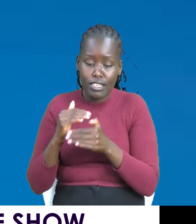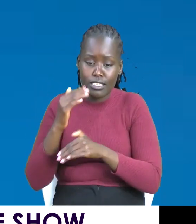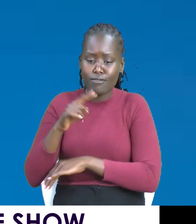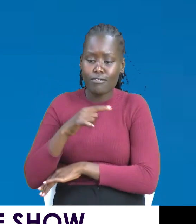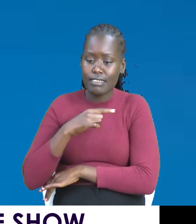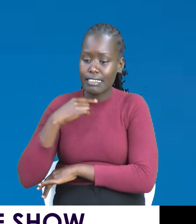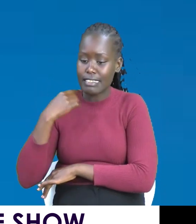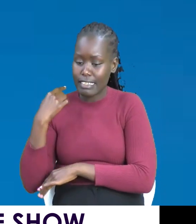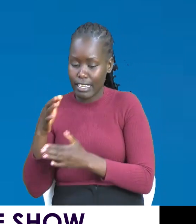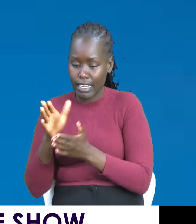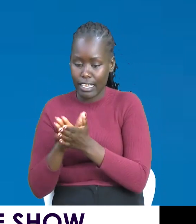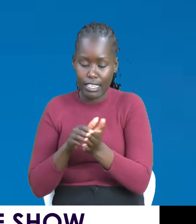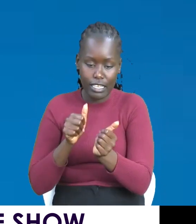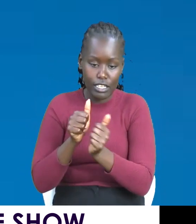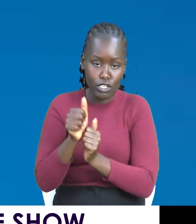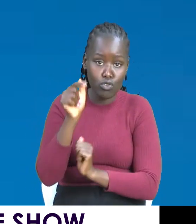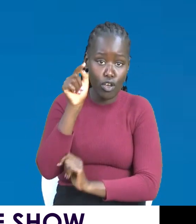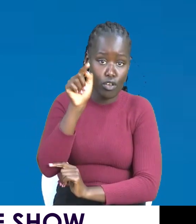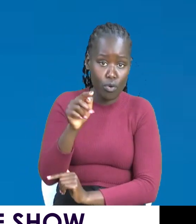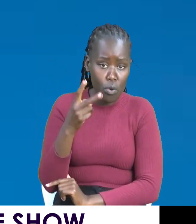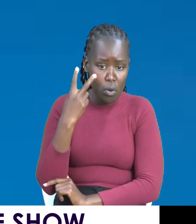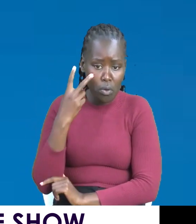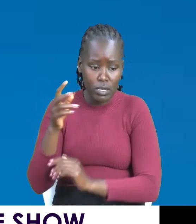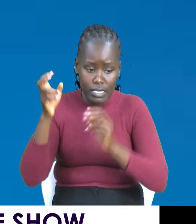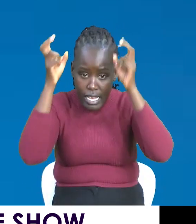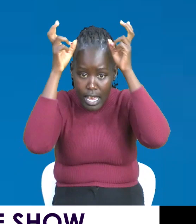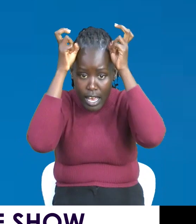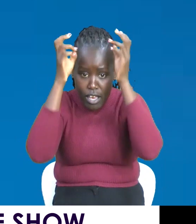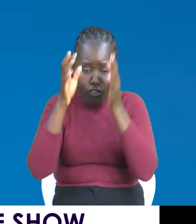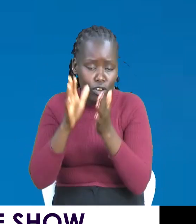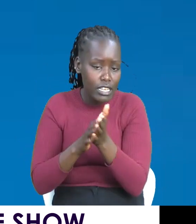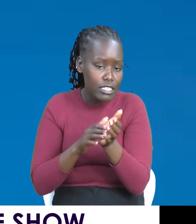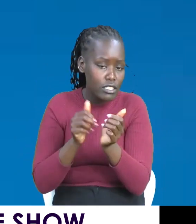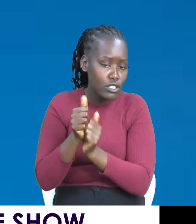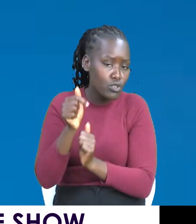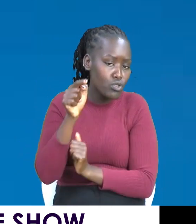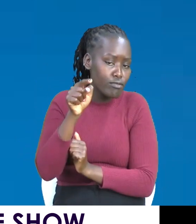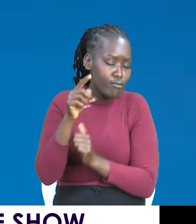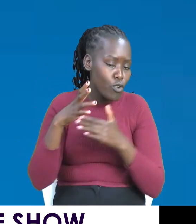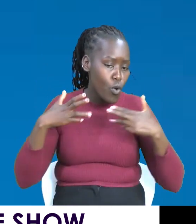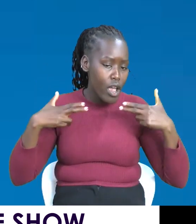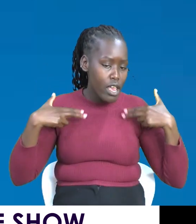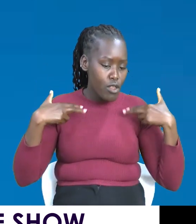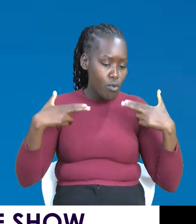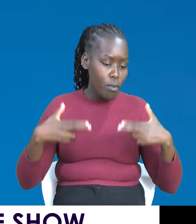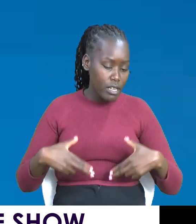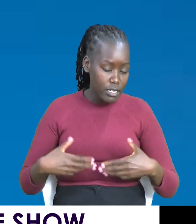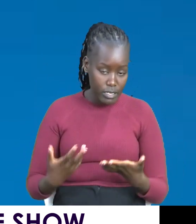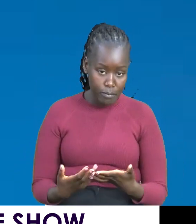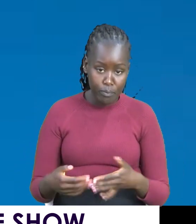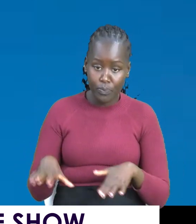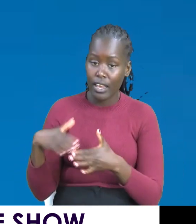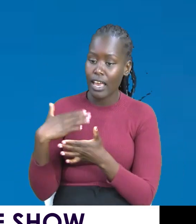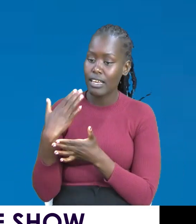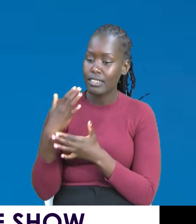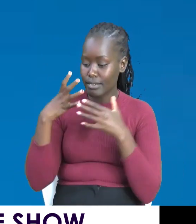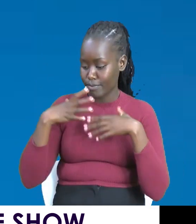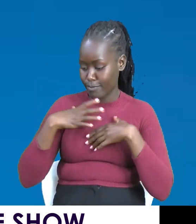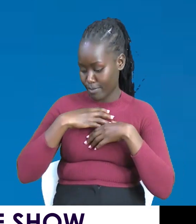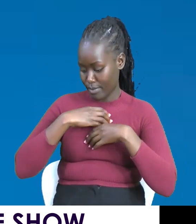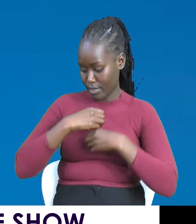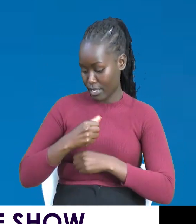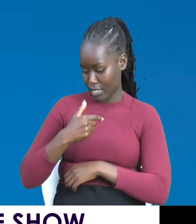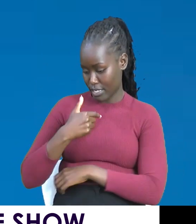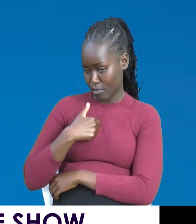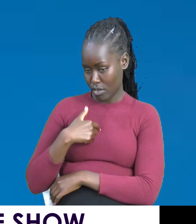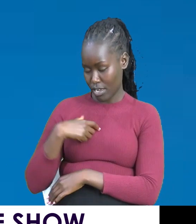and destroying you. You see, evil is after destroying humanity. Trust you me. It